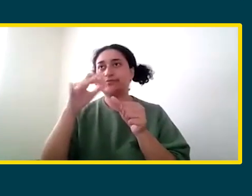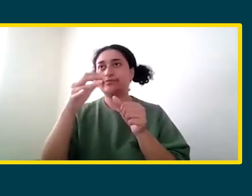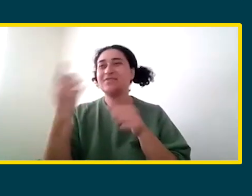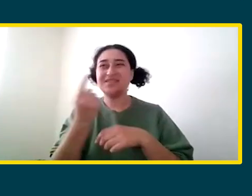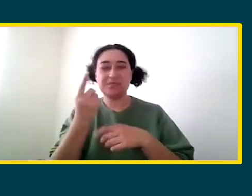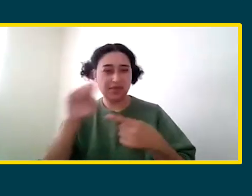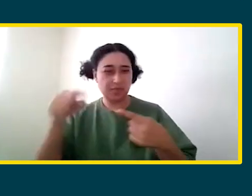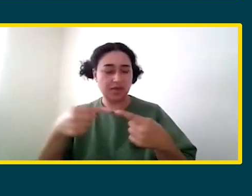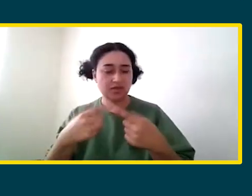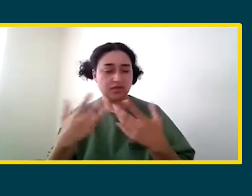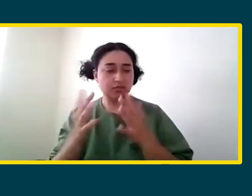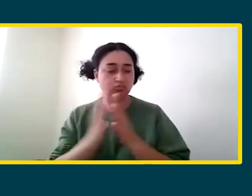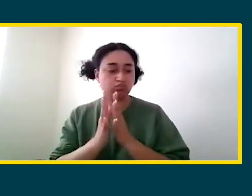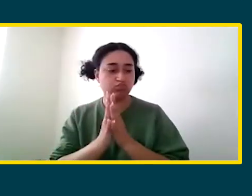about